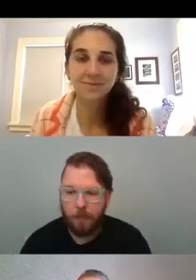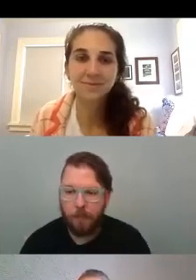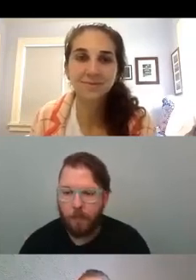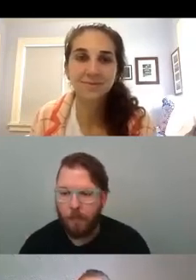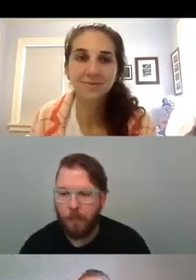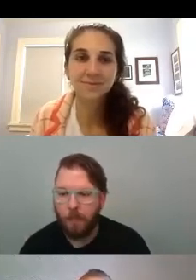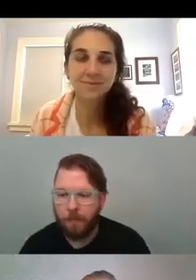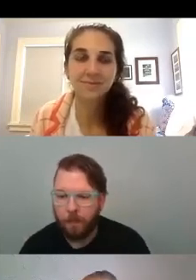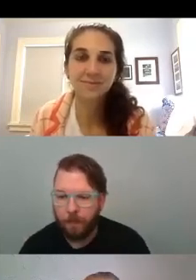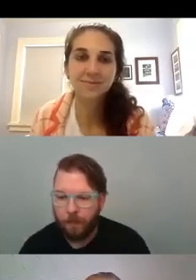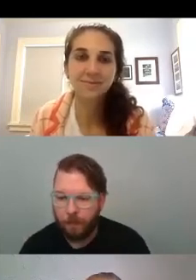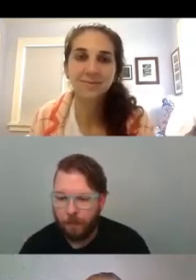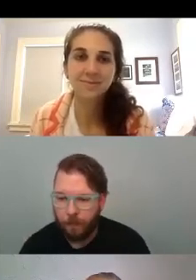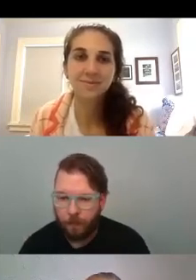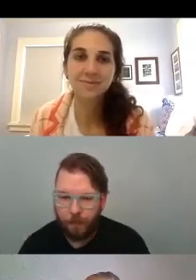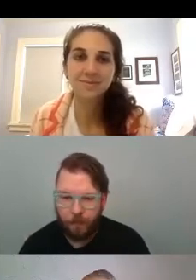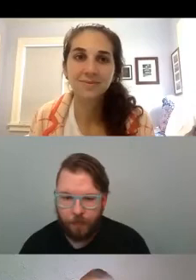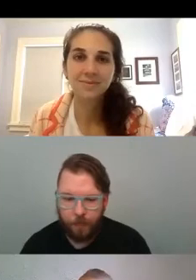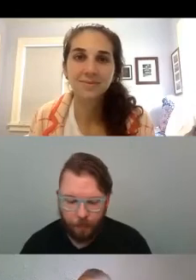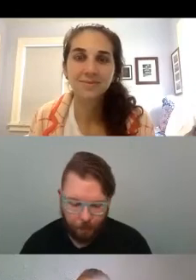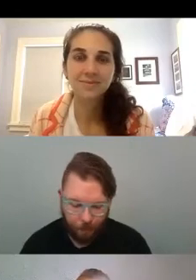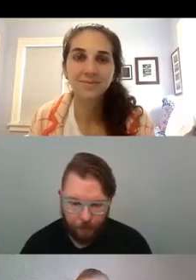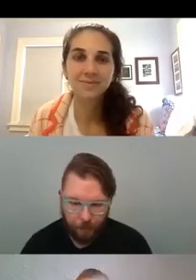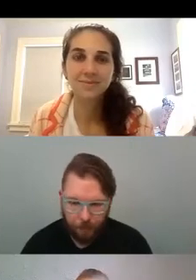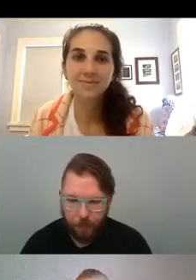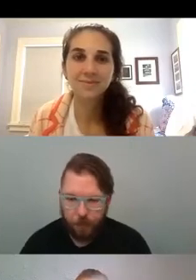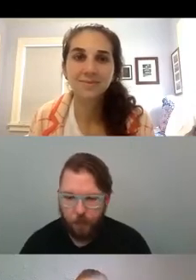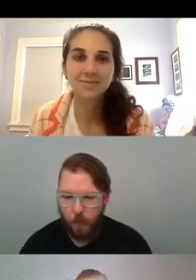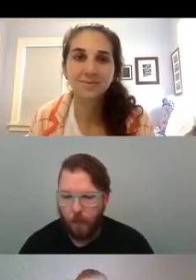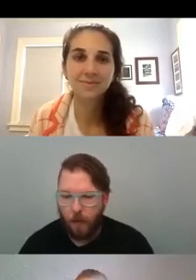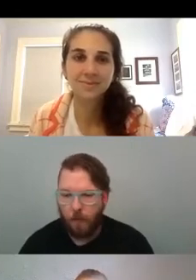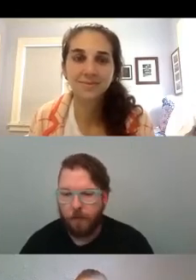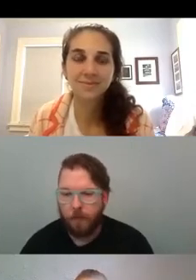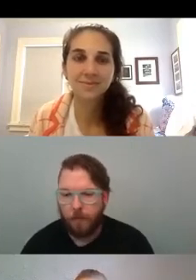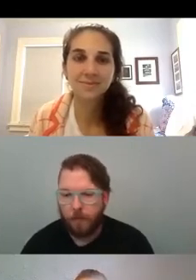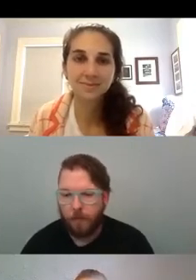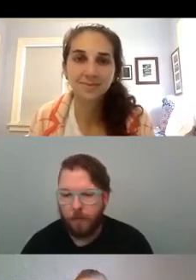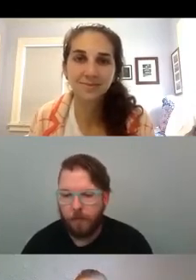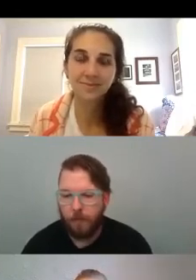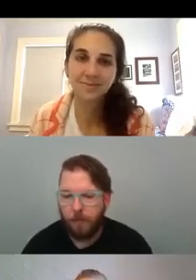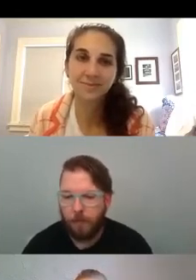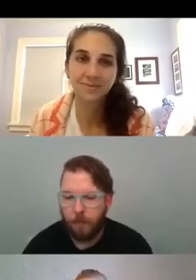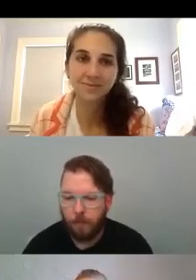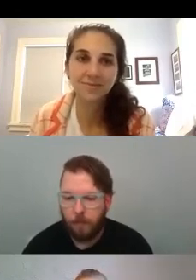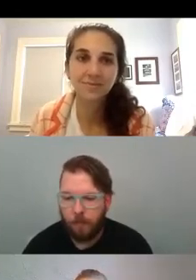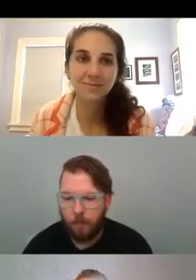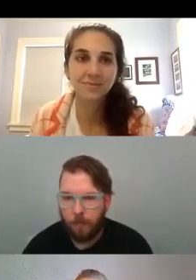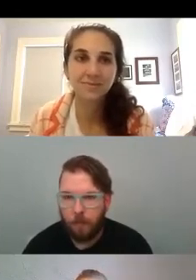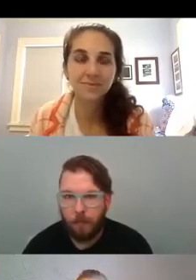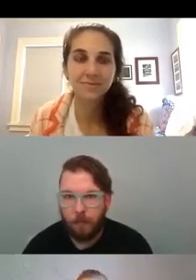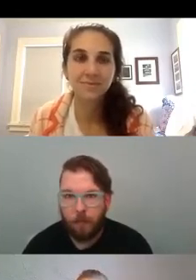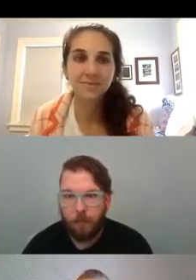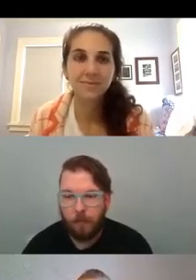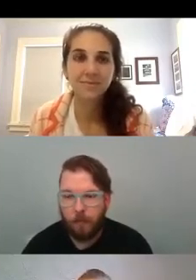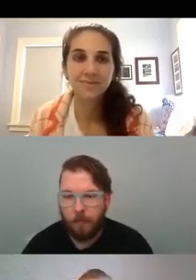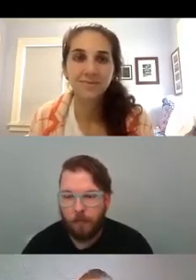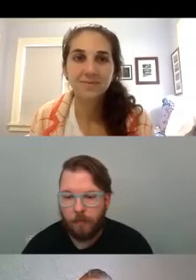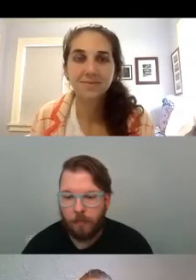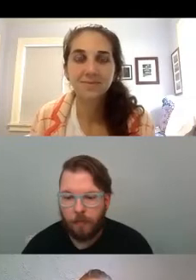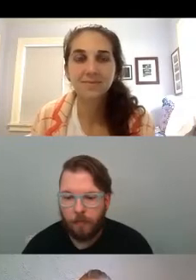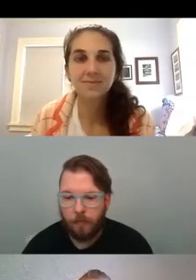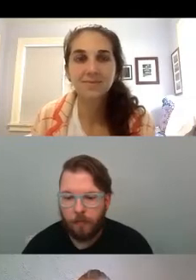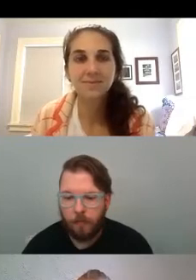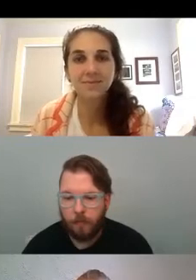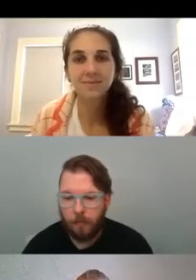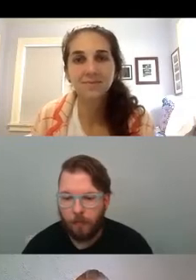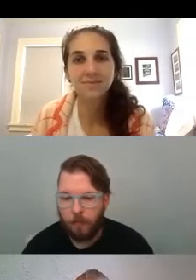The learner feedback I have shared with you today is a direct result of the clear goals and desired outcomes